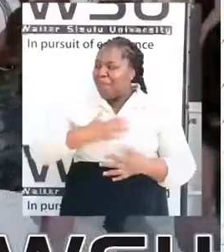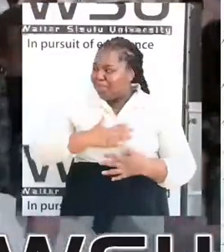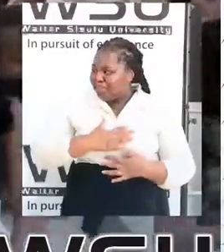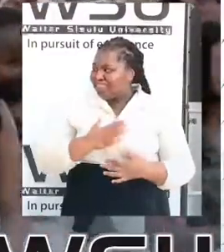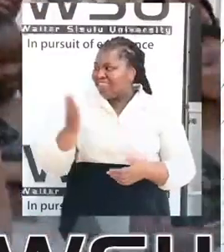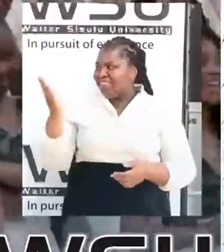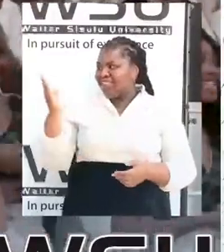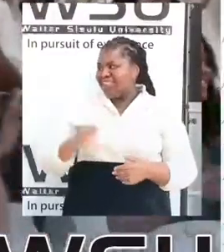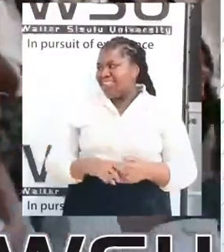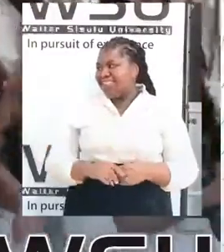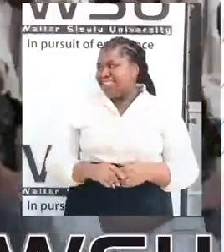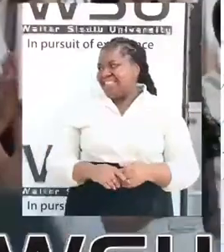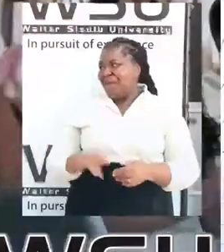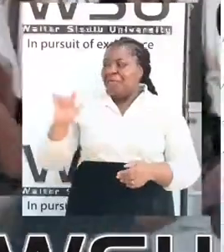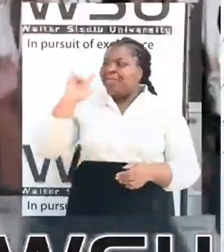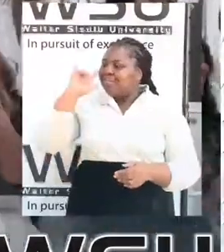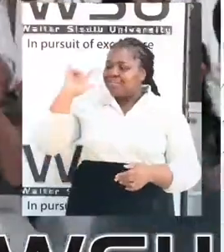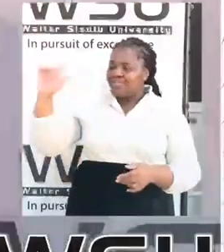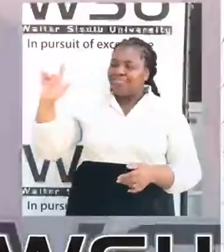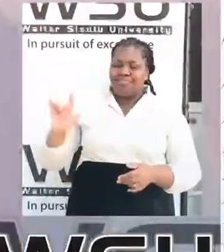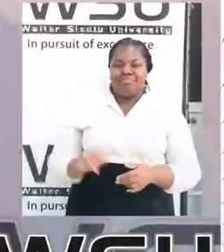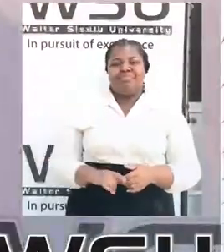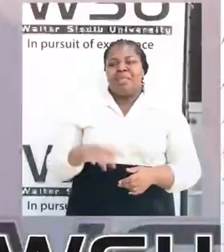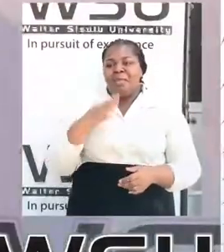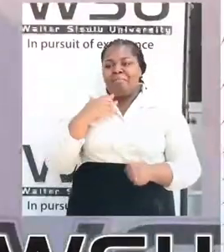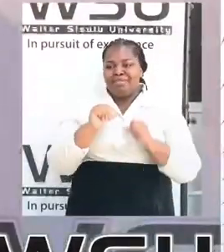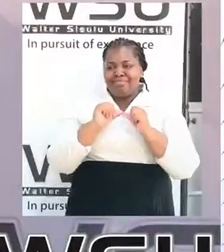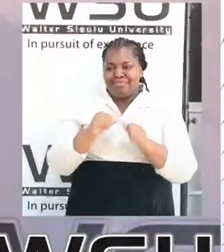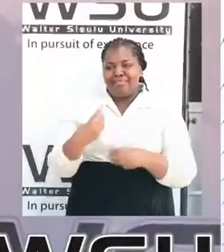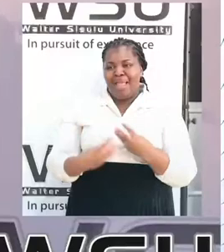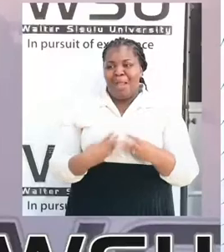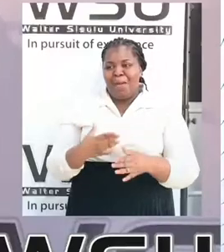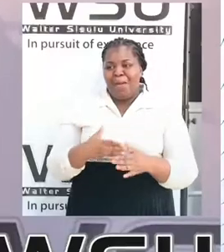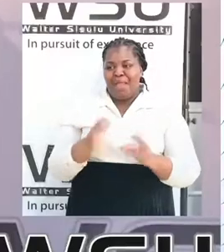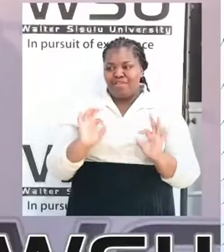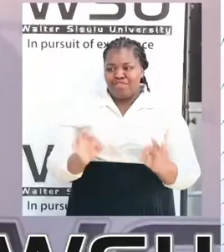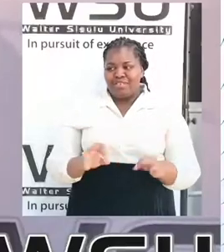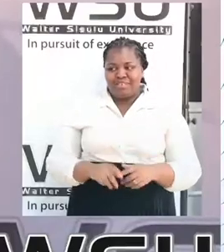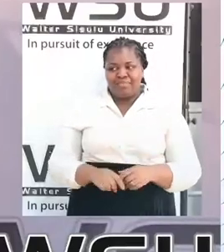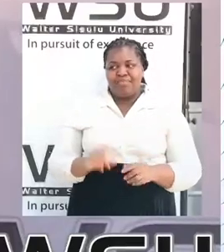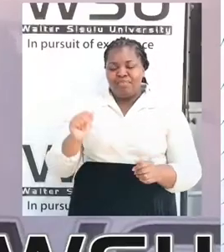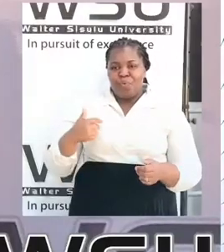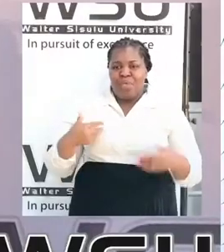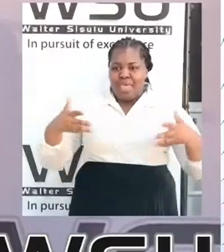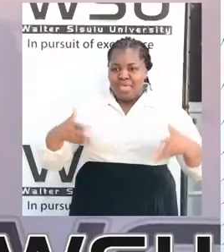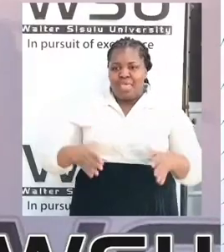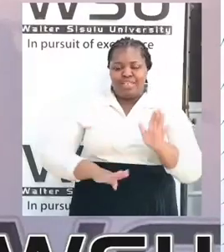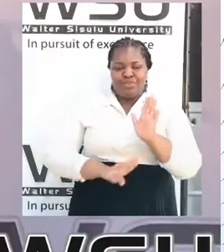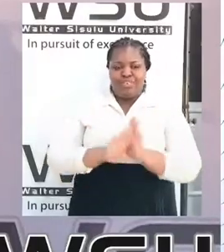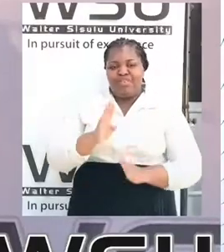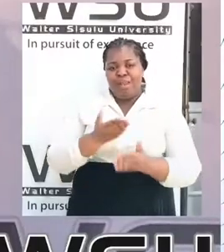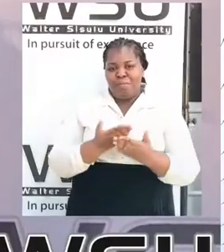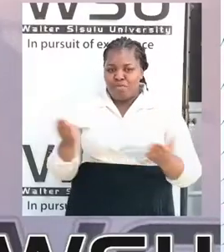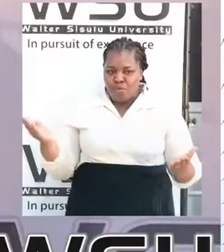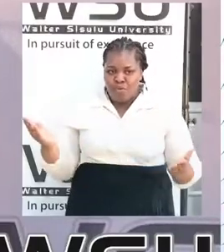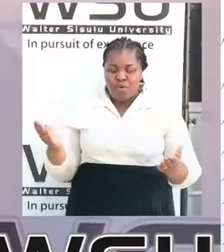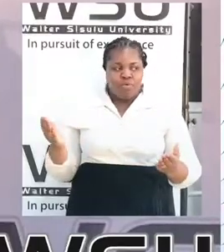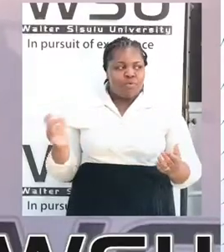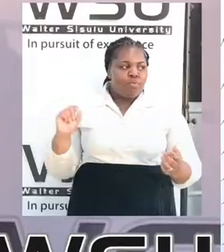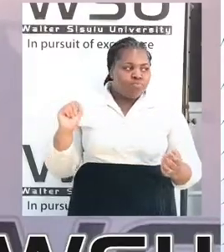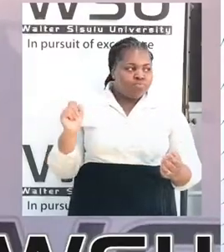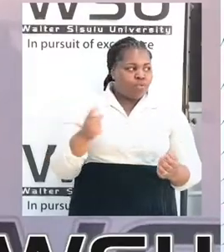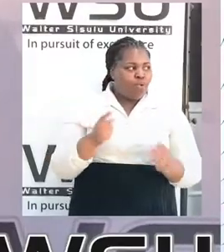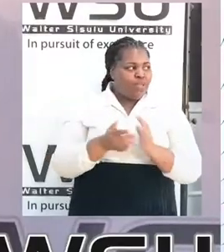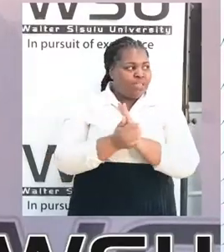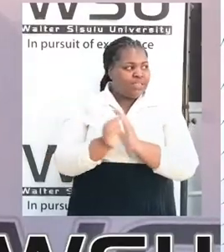you. We love you. Keep up the good work. We're here to develop you in all spheres of